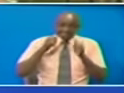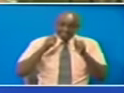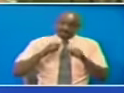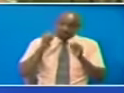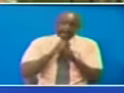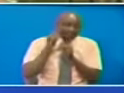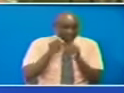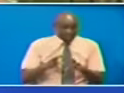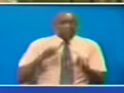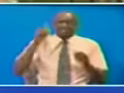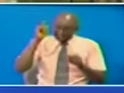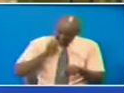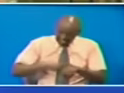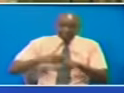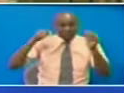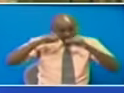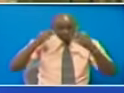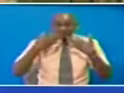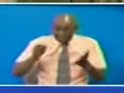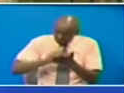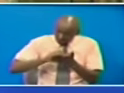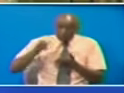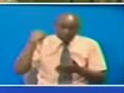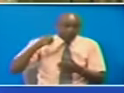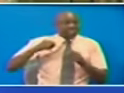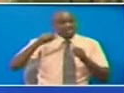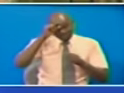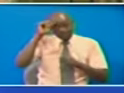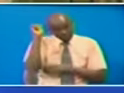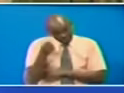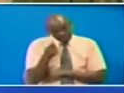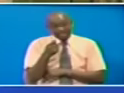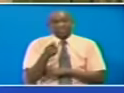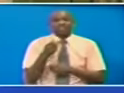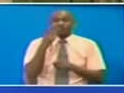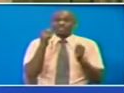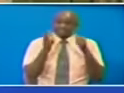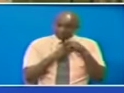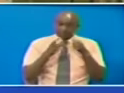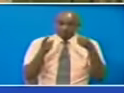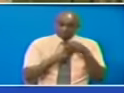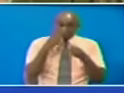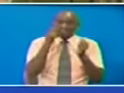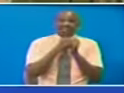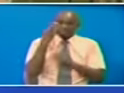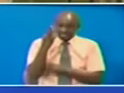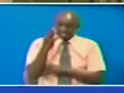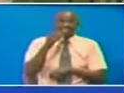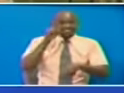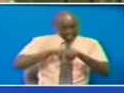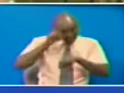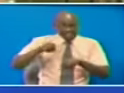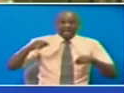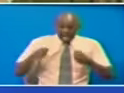collective bargaining agreement that we signed with the government of Kenya on the 27th of June 2013, and that was